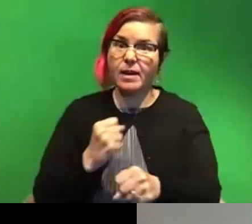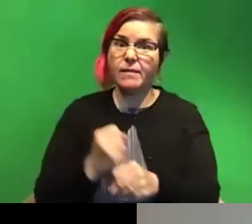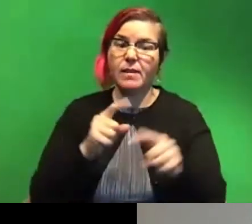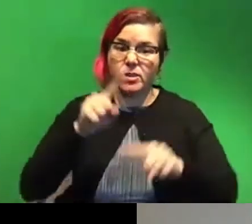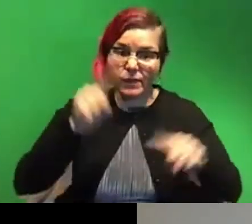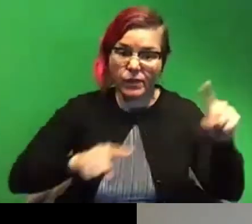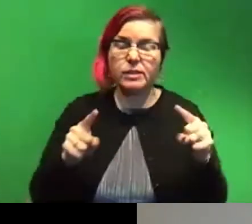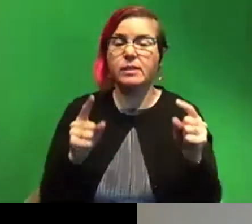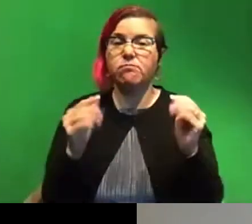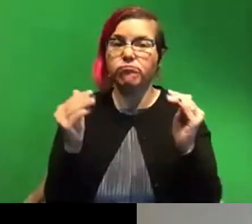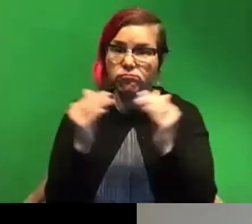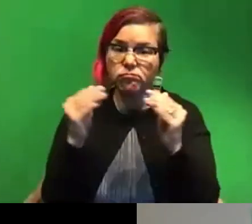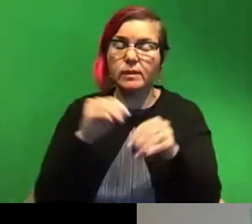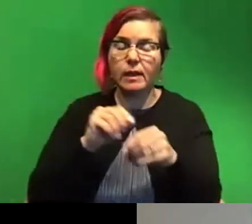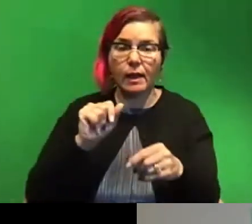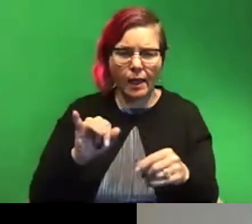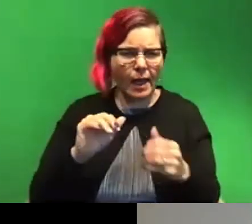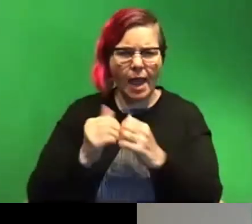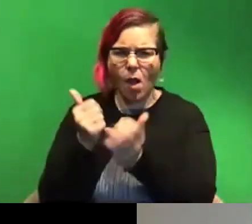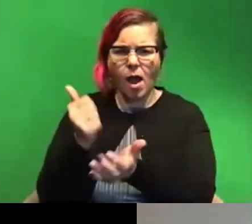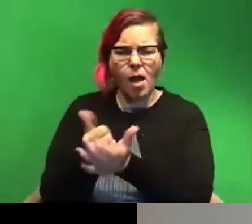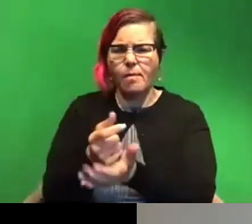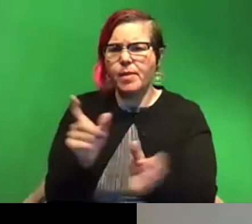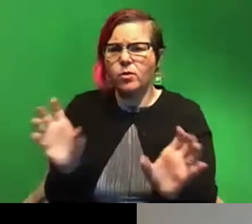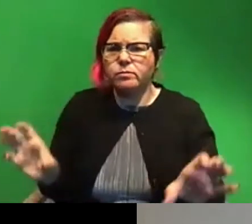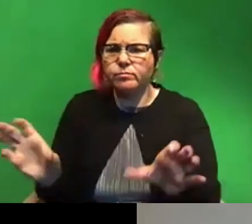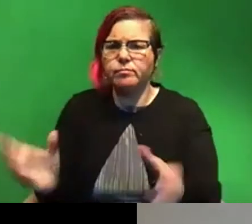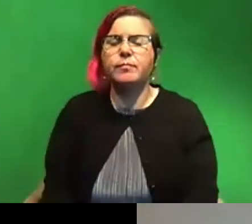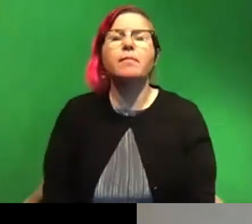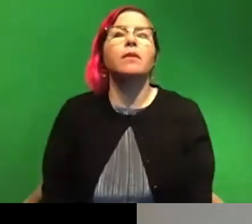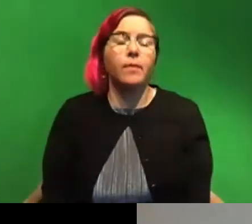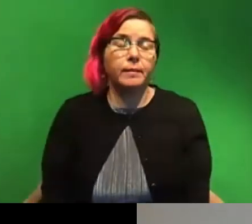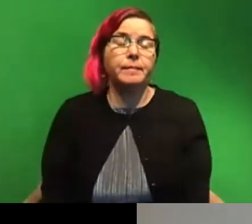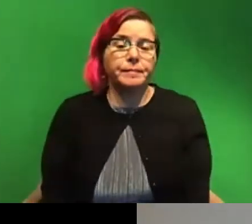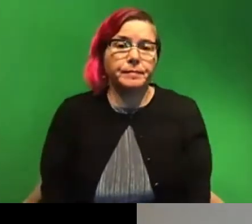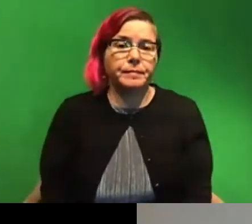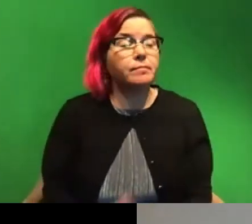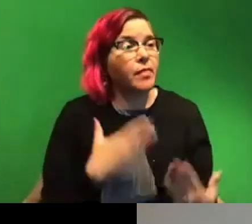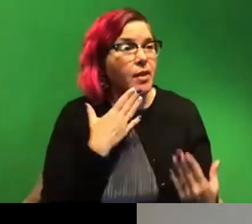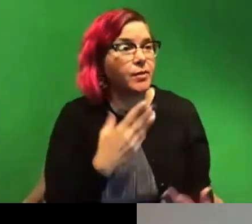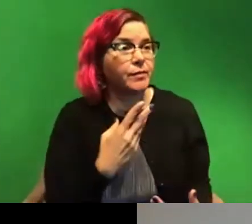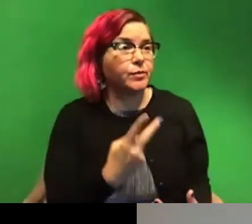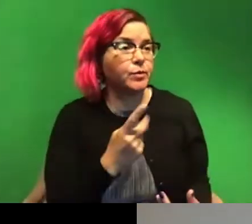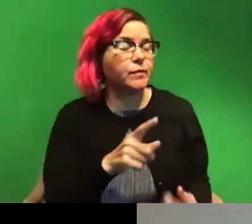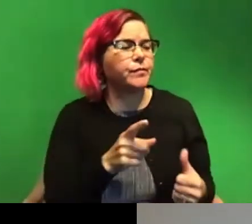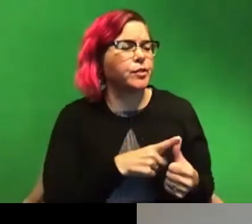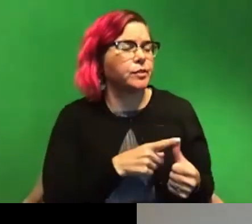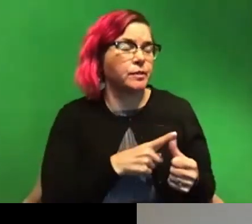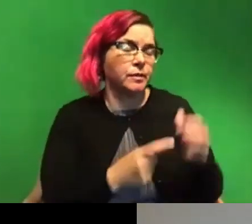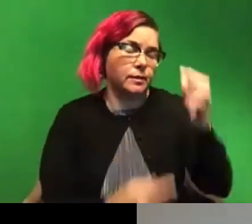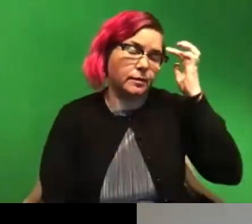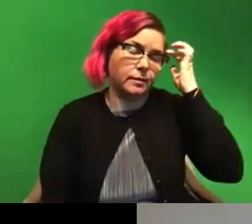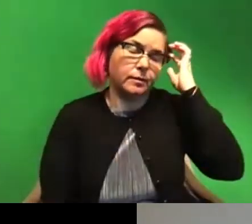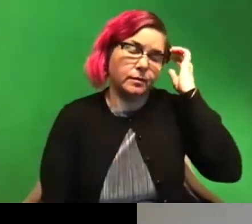And is there anything that we can do to help those efforts? Yes. Okay. So thank you for those questions. So the first thing, the things